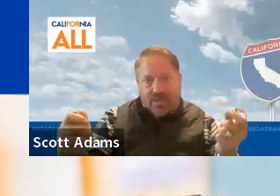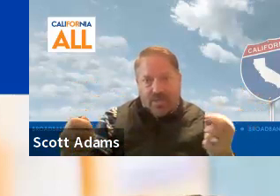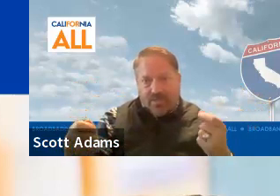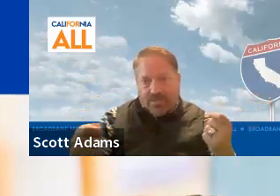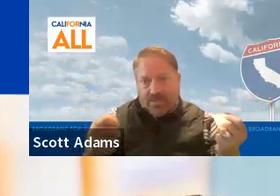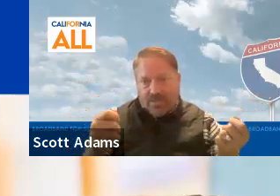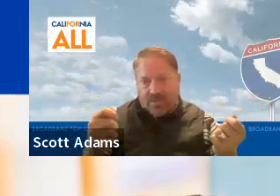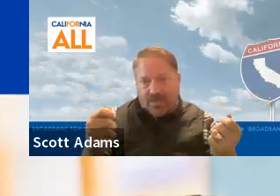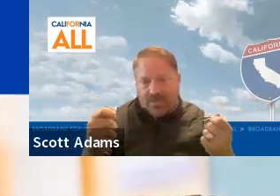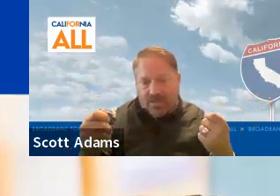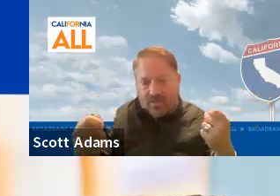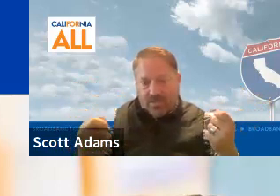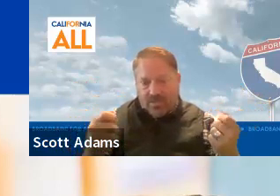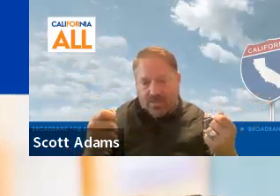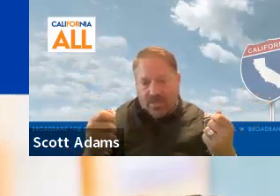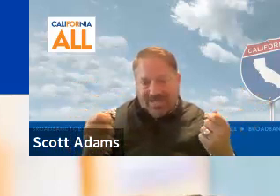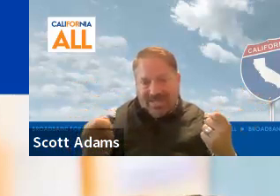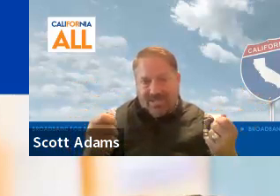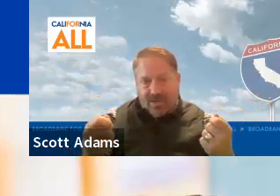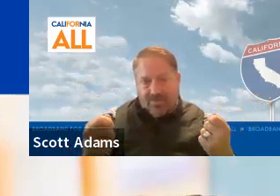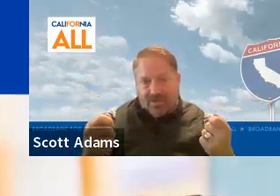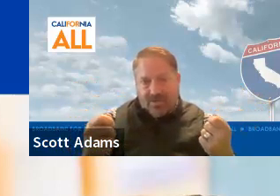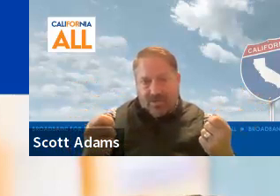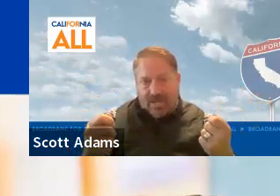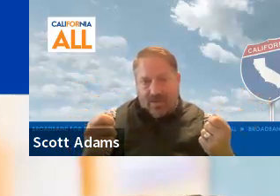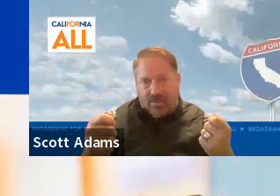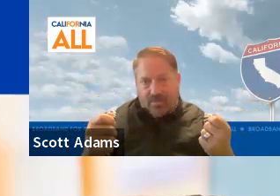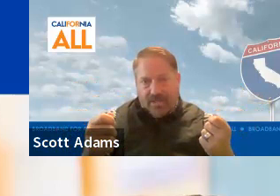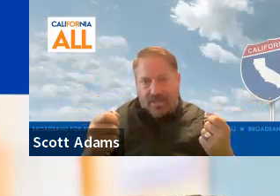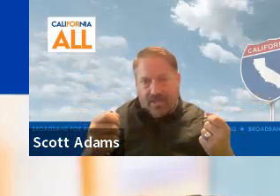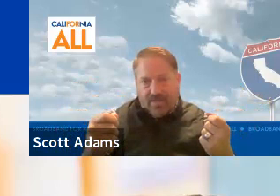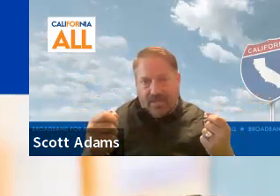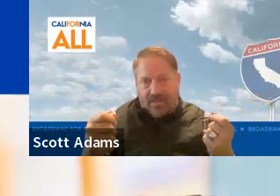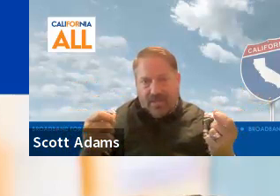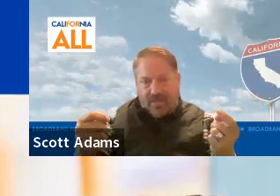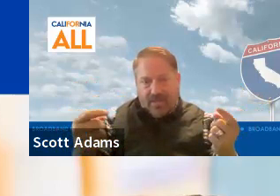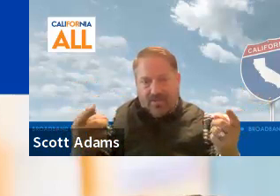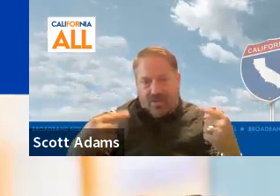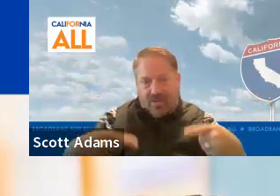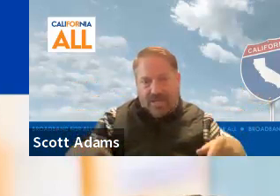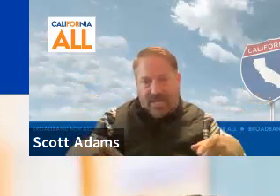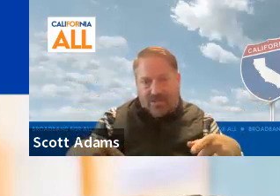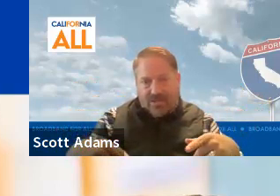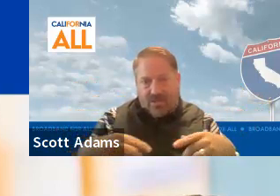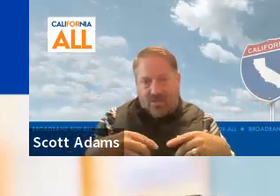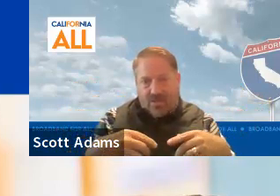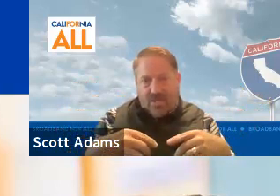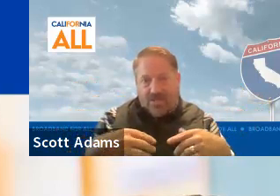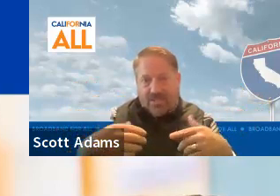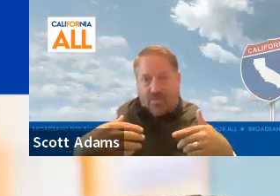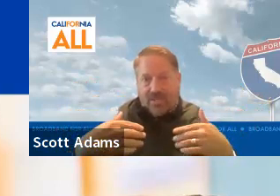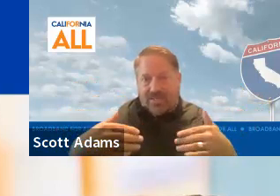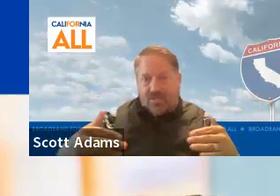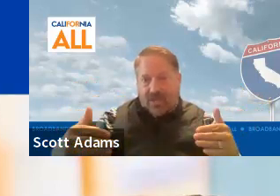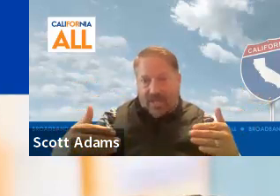inventory, which is necessary for the digital equity plan. And then another call to action on